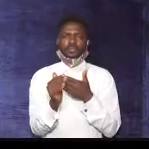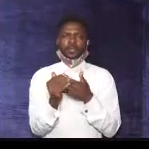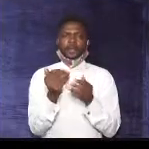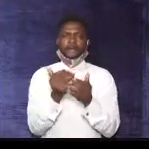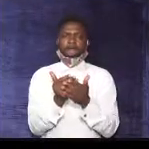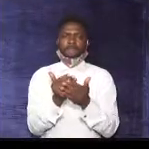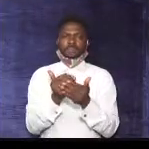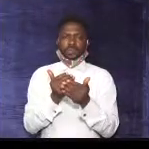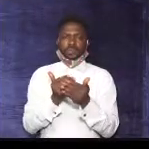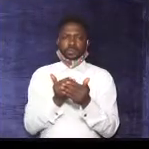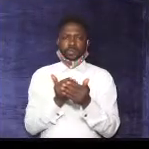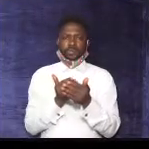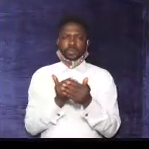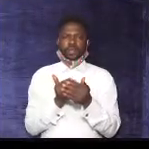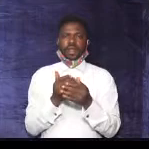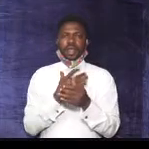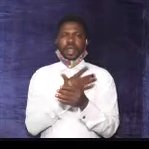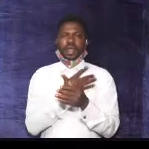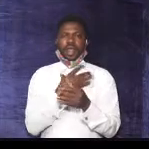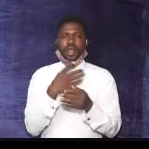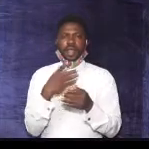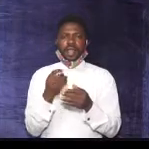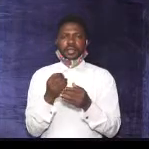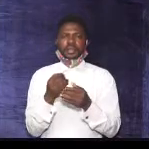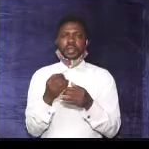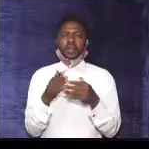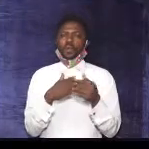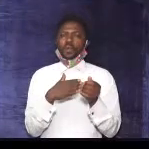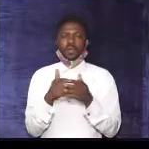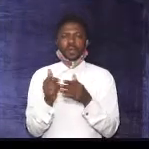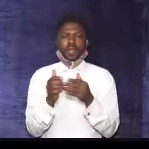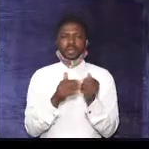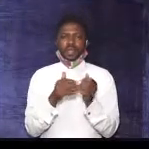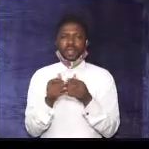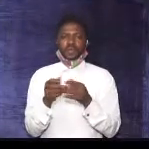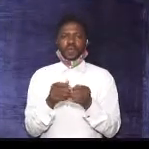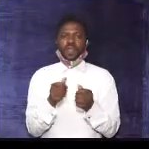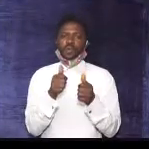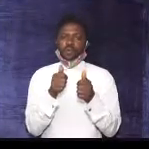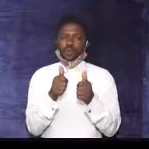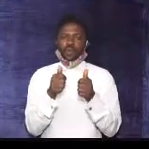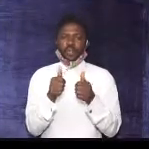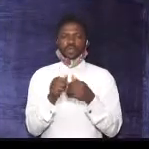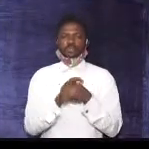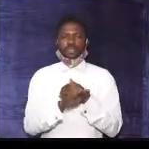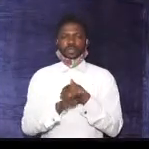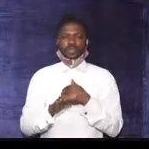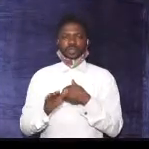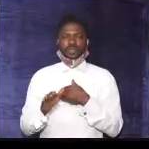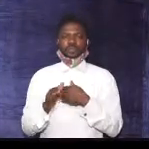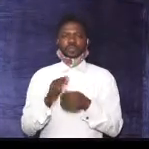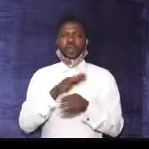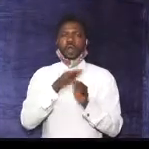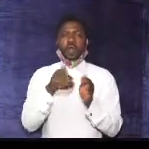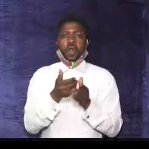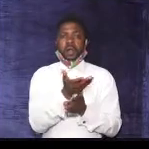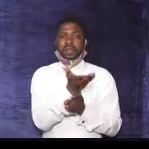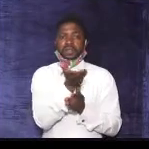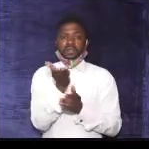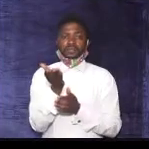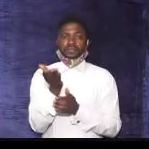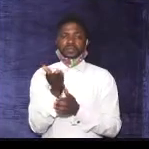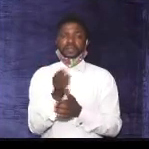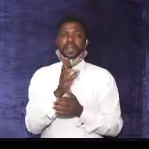after, before, and whenever. Well done, children.